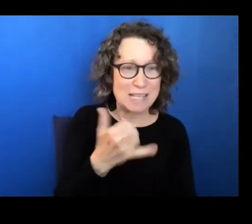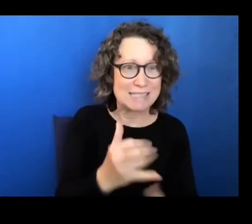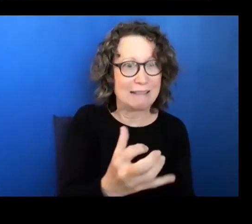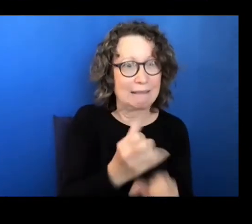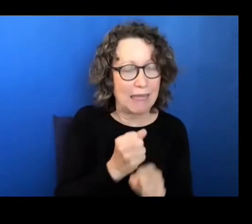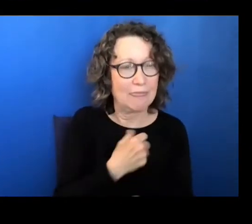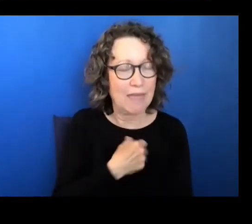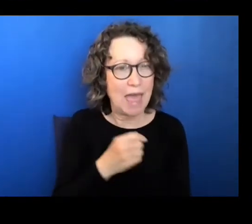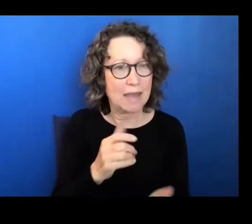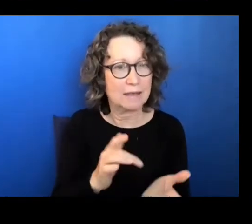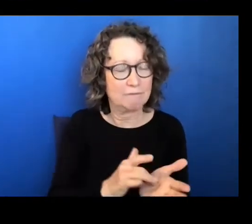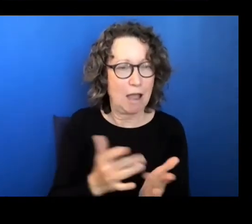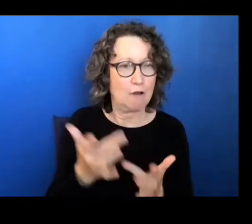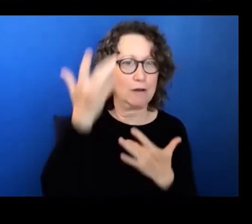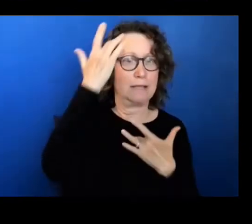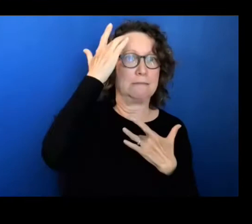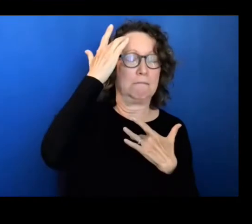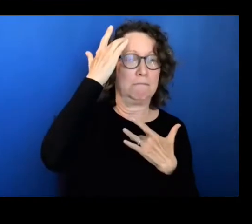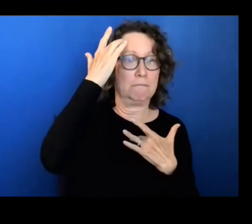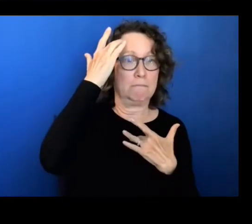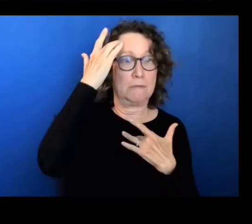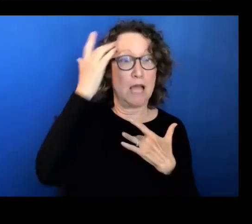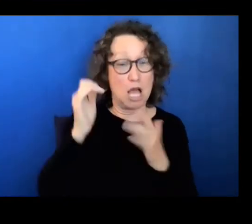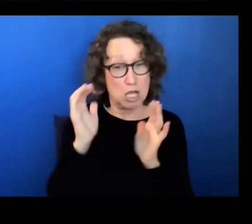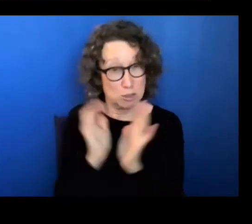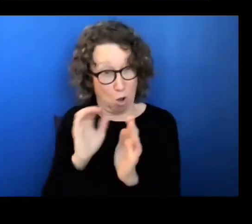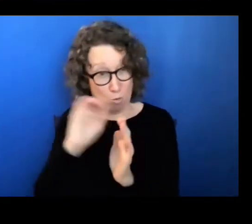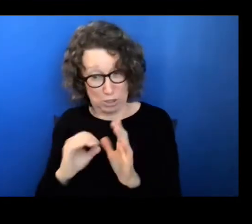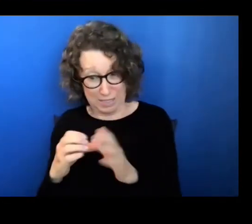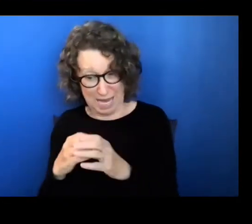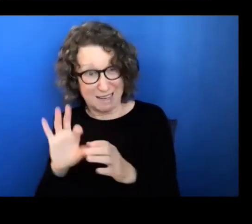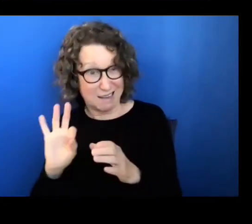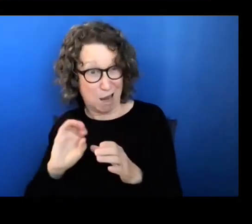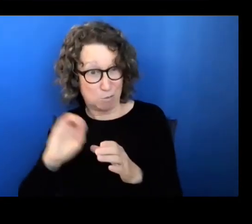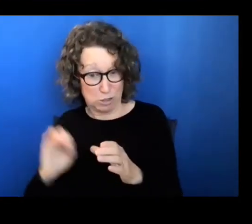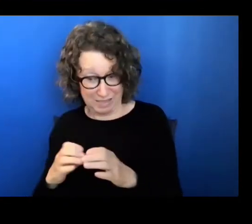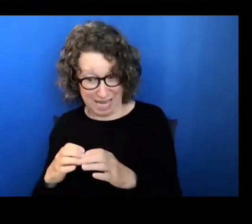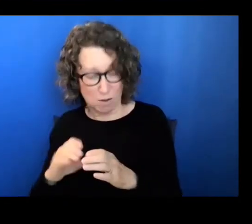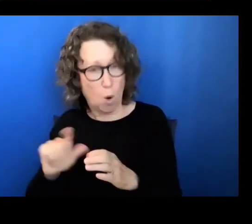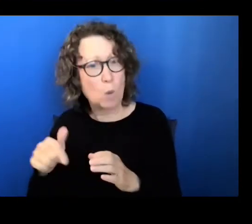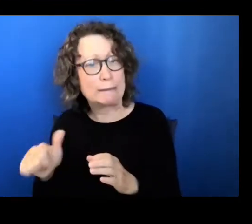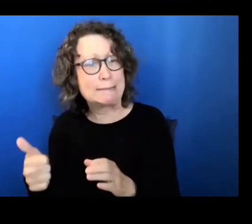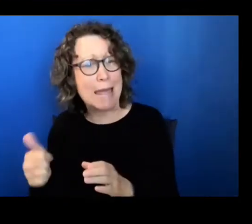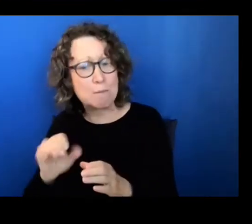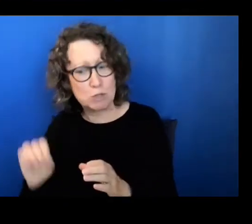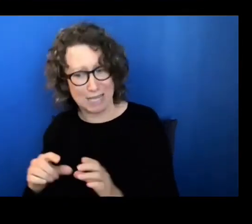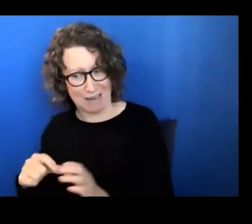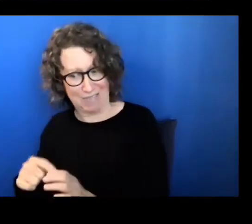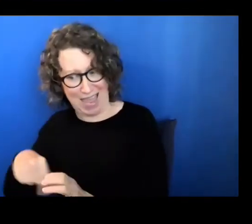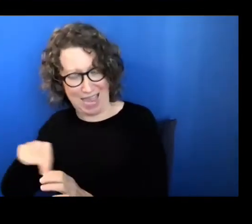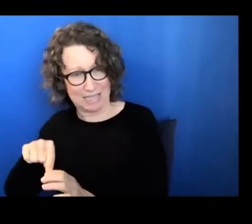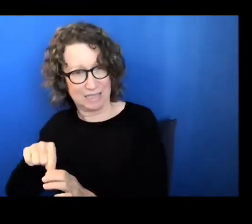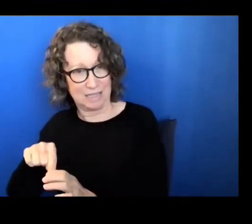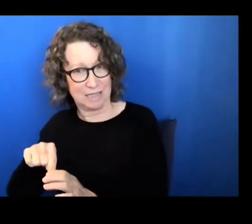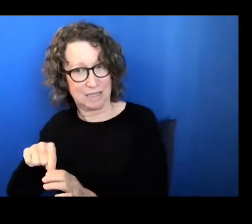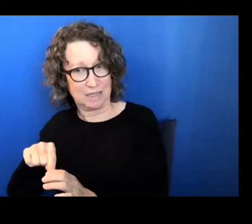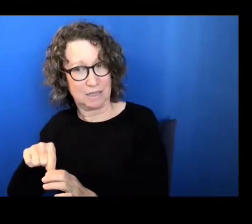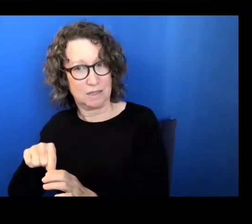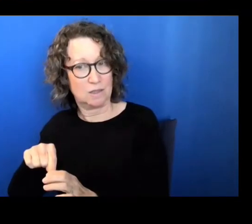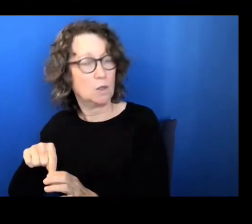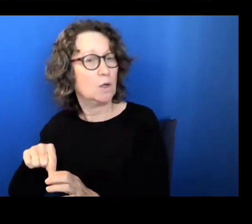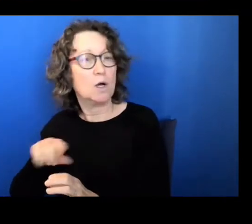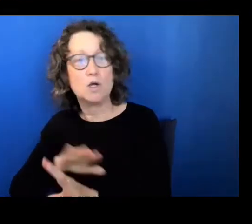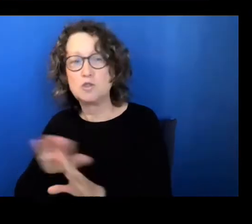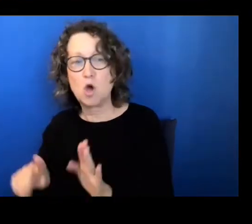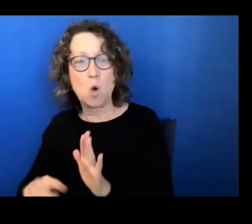virus. Out of this small percentage of 9%, only 10% will not develop